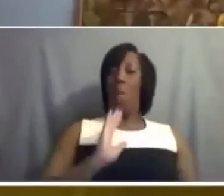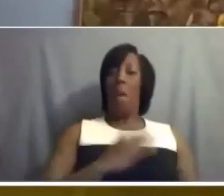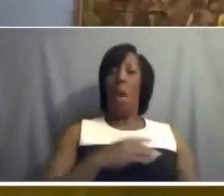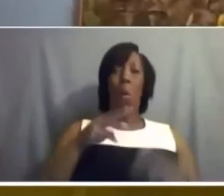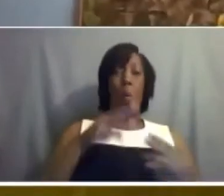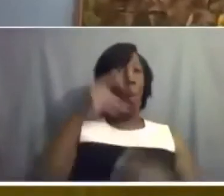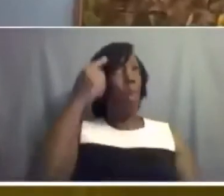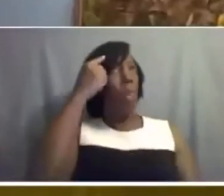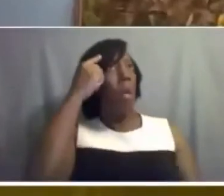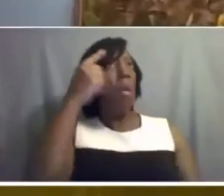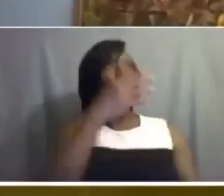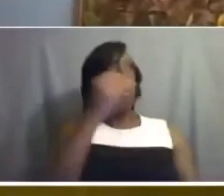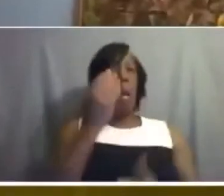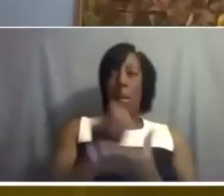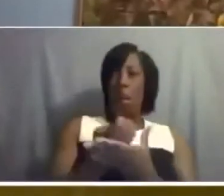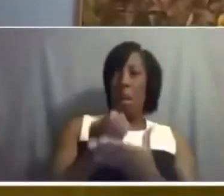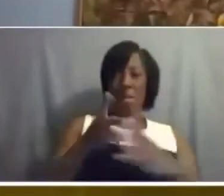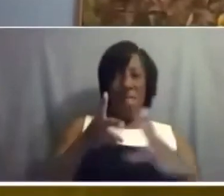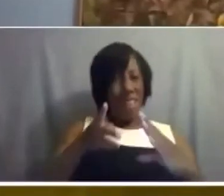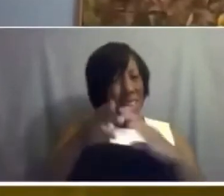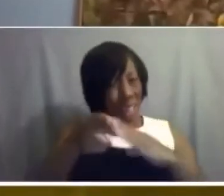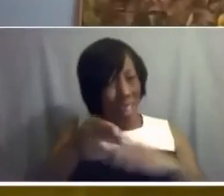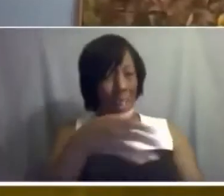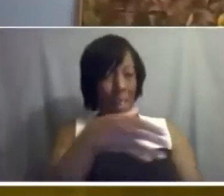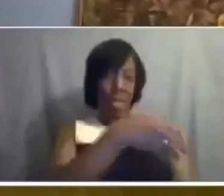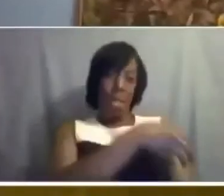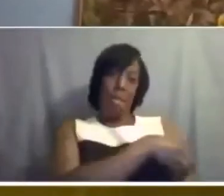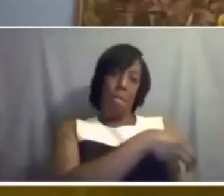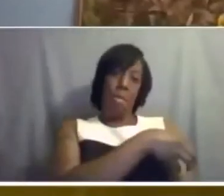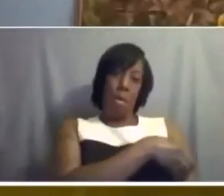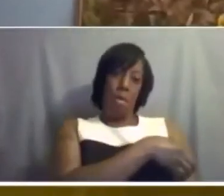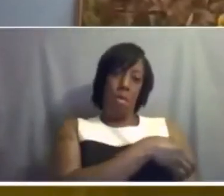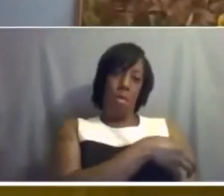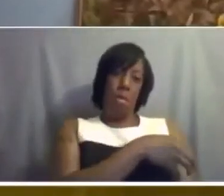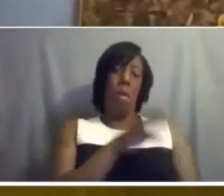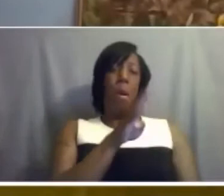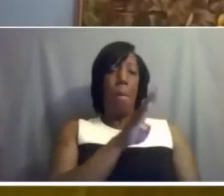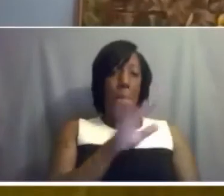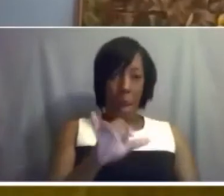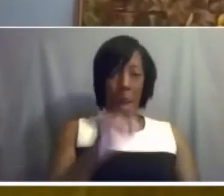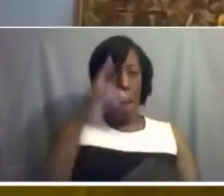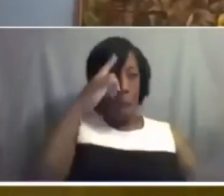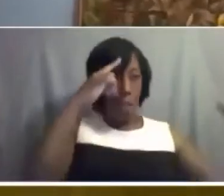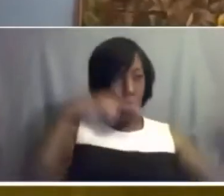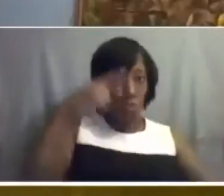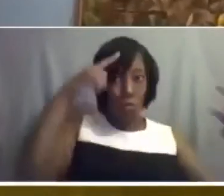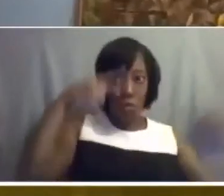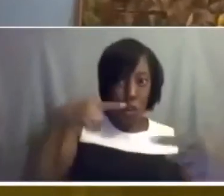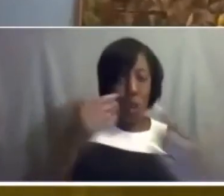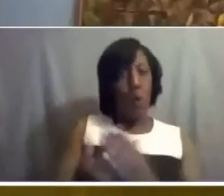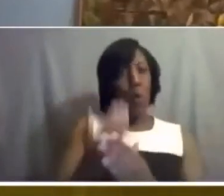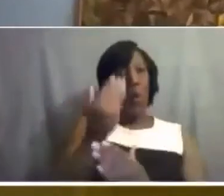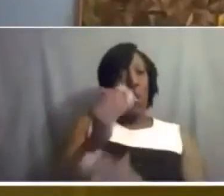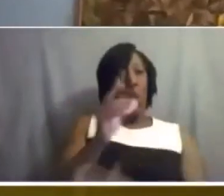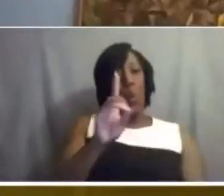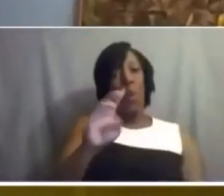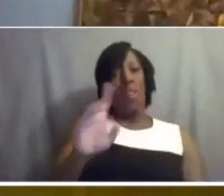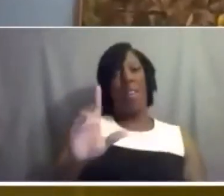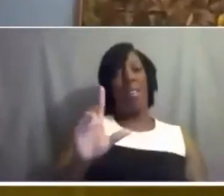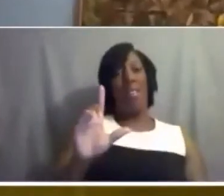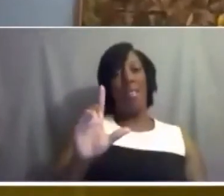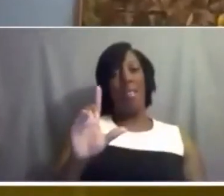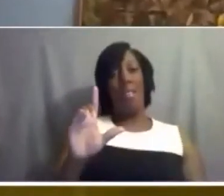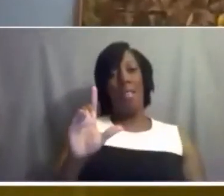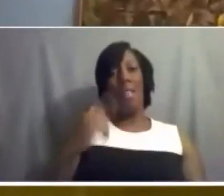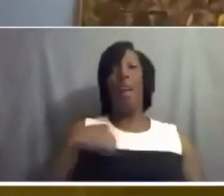the military-industrial complex is through a Green New Deal. And that as we fight racism at